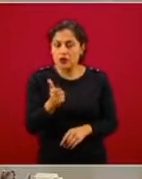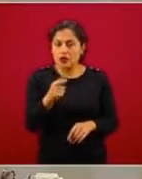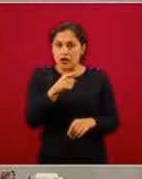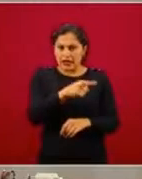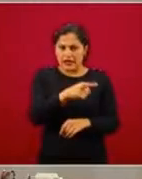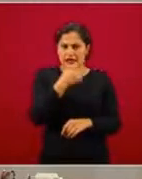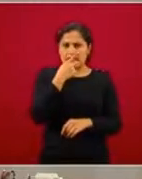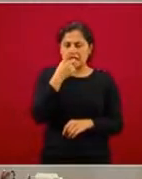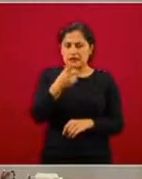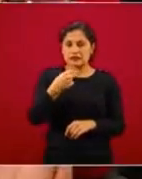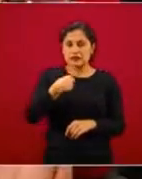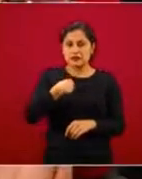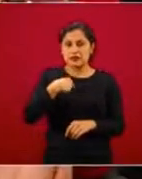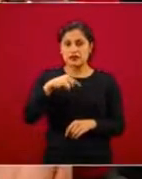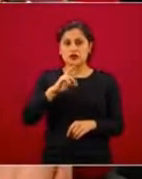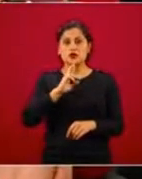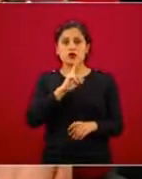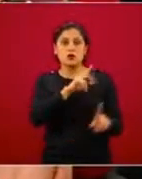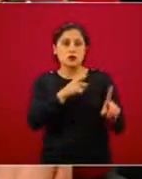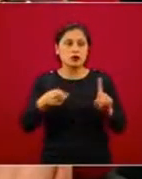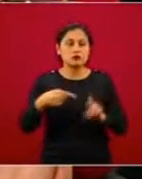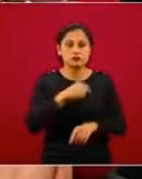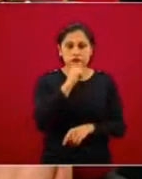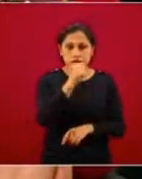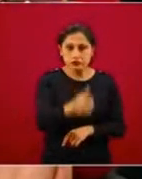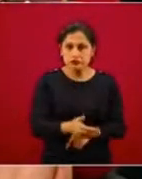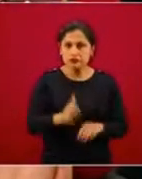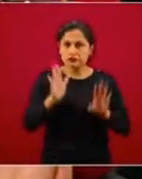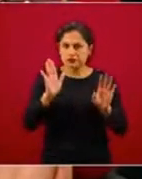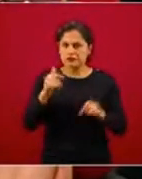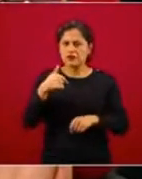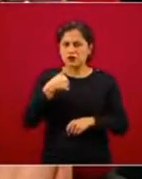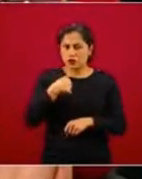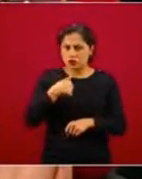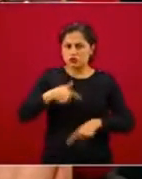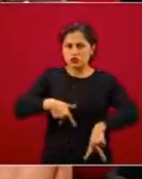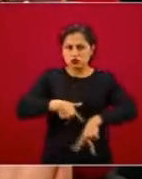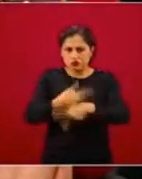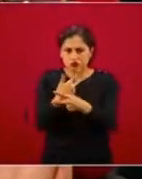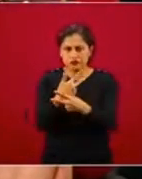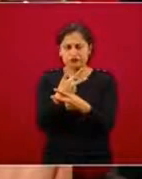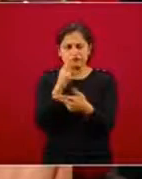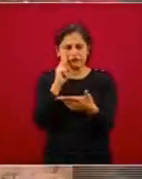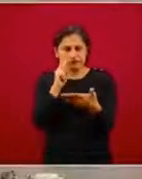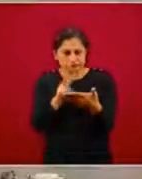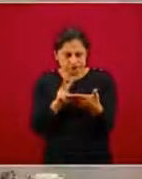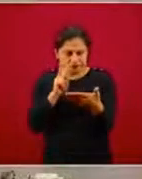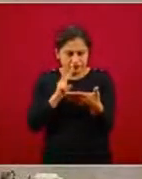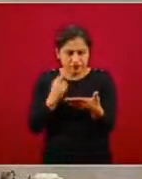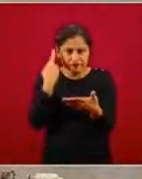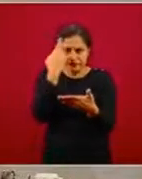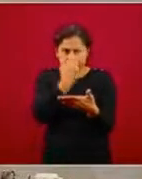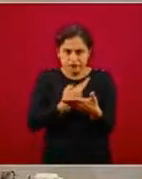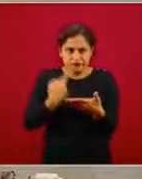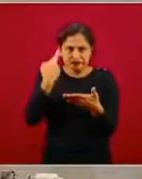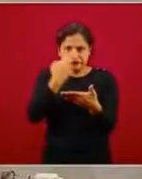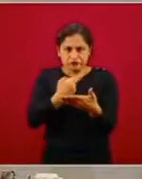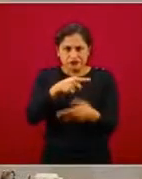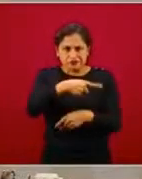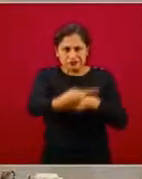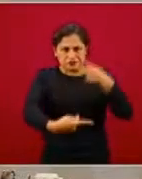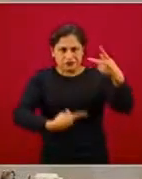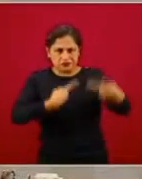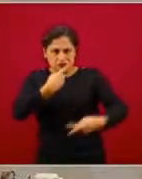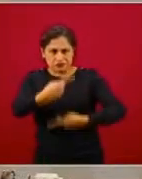De well, hecho, I mean, she de was acuerdo offended because a I su hadn't memoria, he answered her revisado questions. la grabación I've de reviewed the videoconferencia. video La verdad es que conference, preguntas and que more